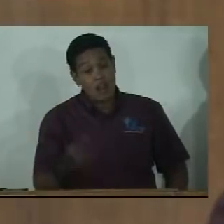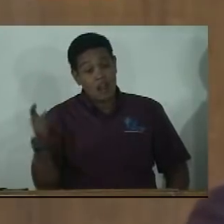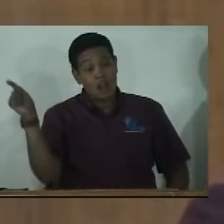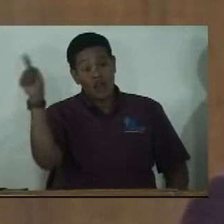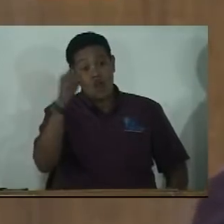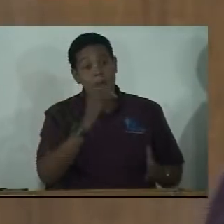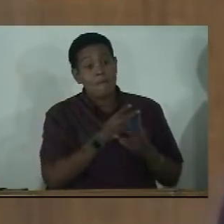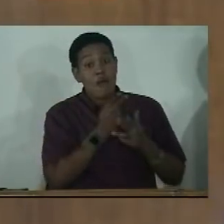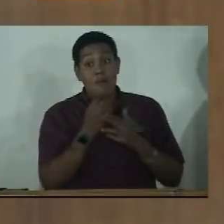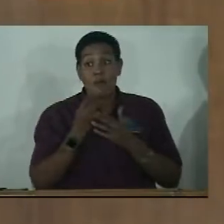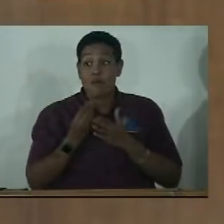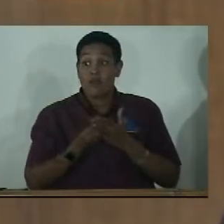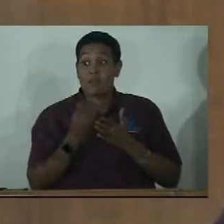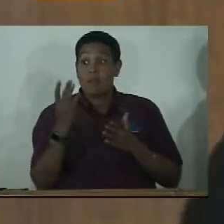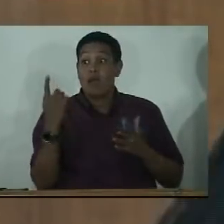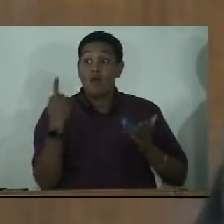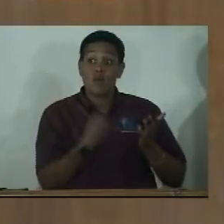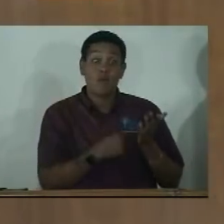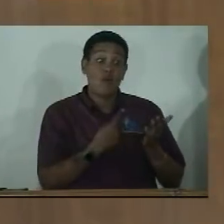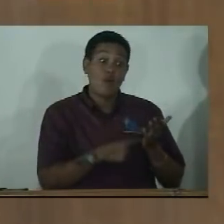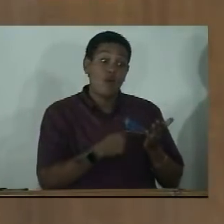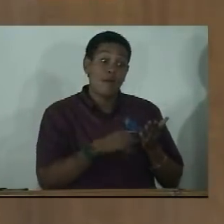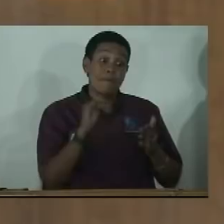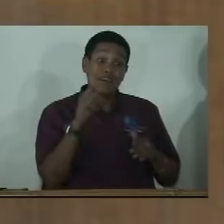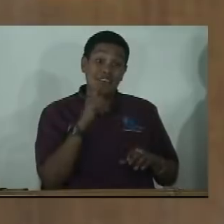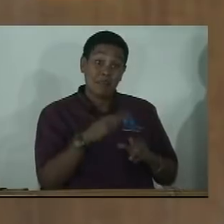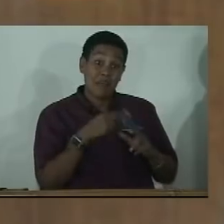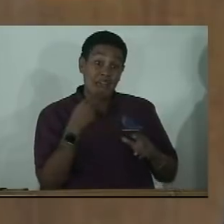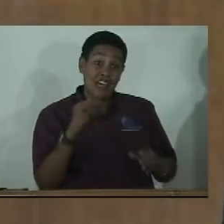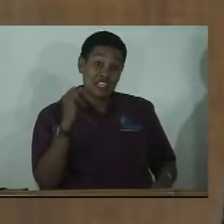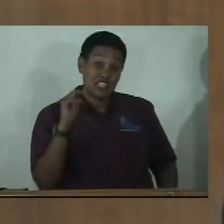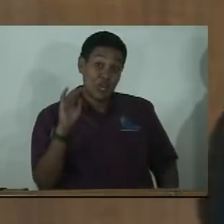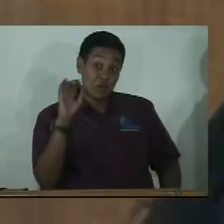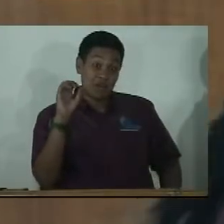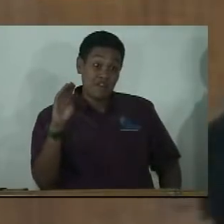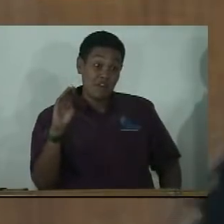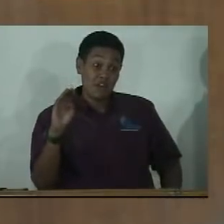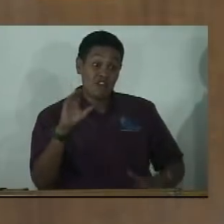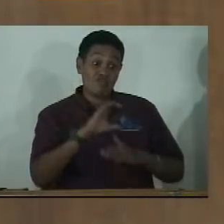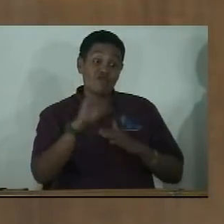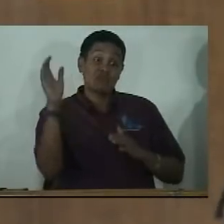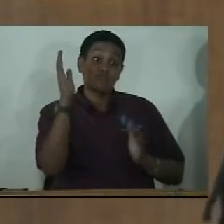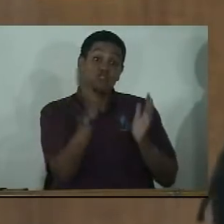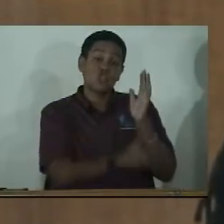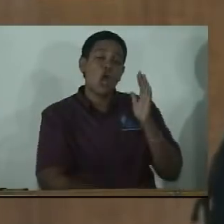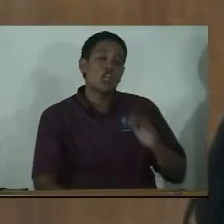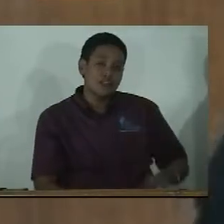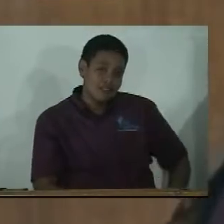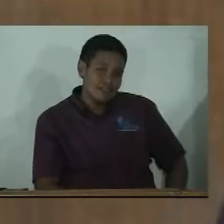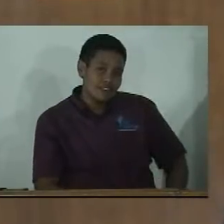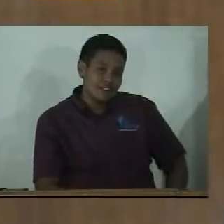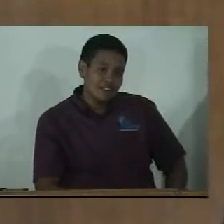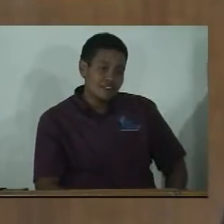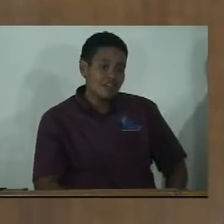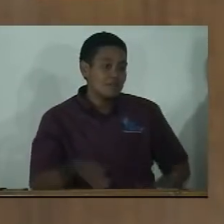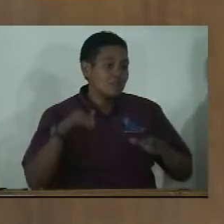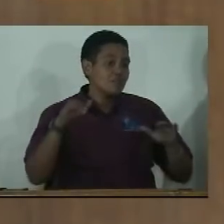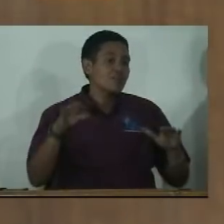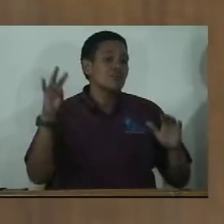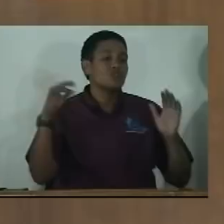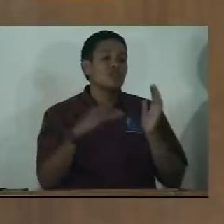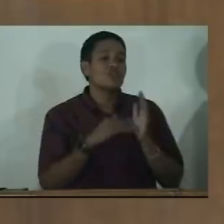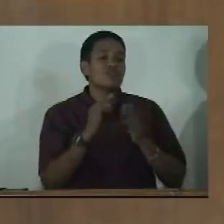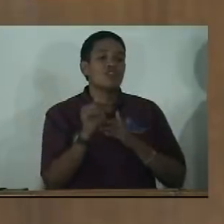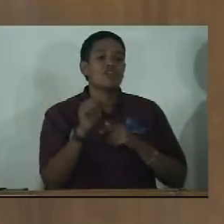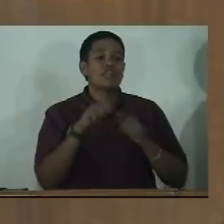money. You see, by the time him get the fowl them January, February, Christmas done. It gone back to 7,000 can't